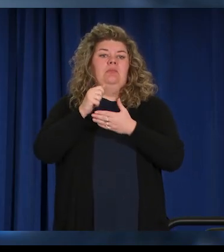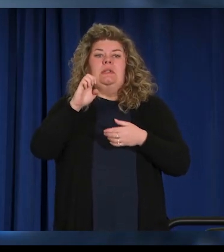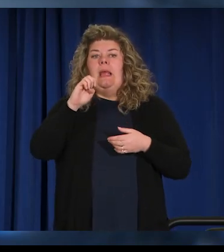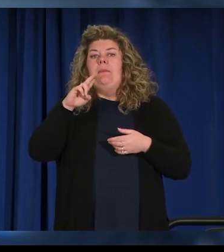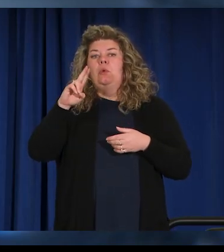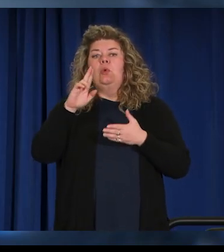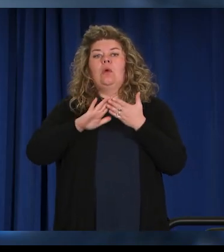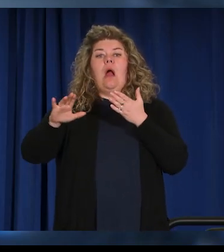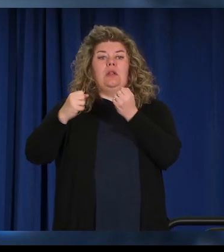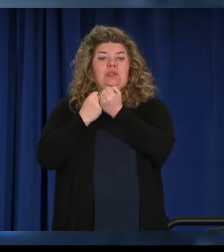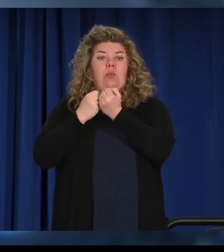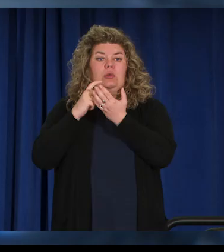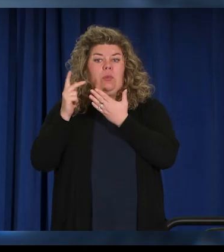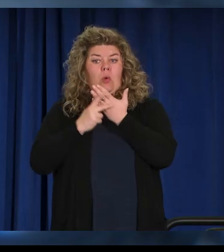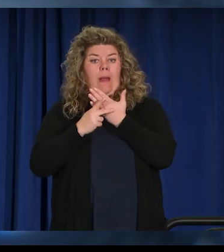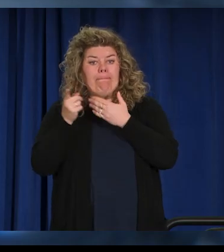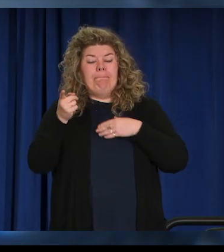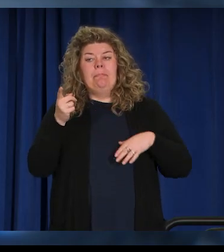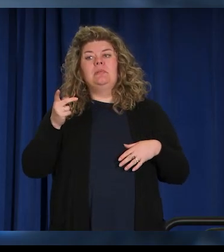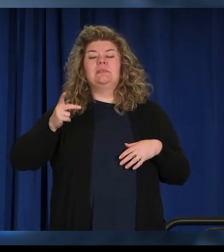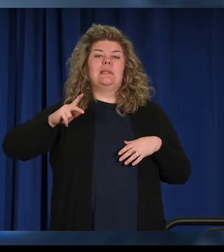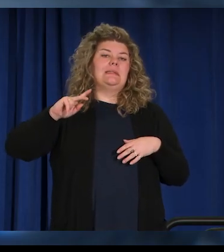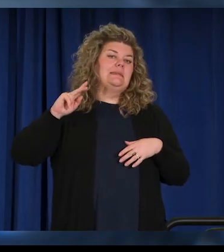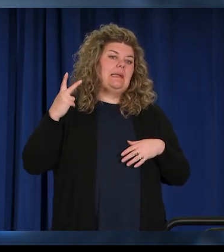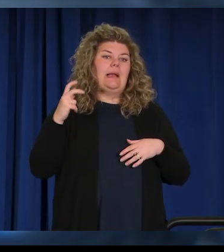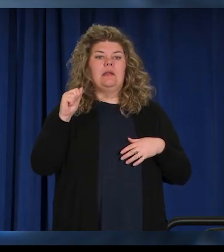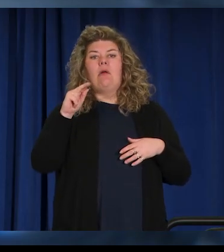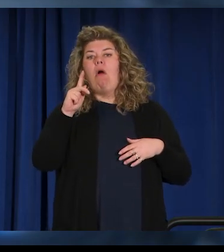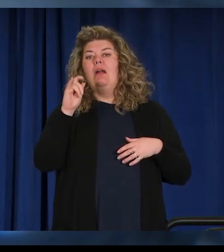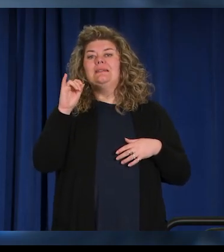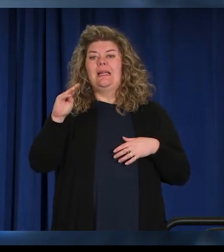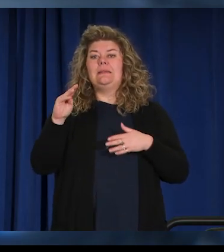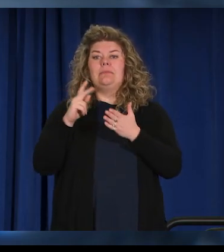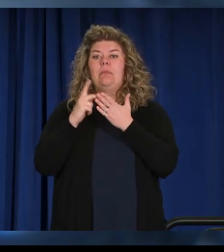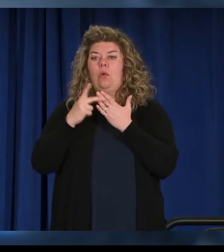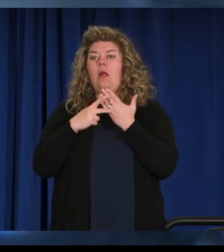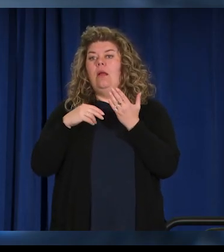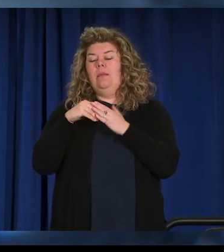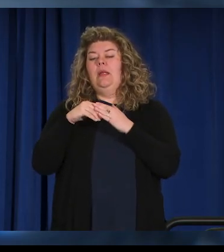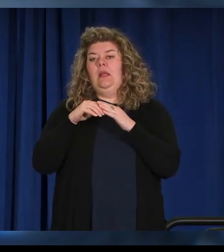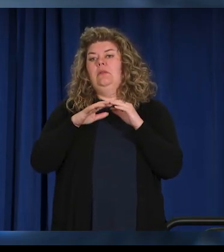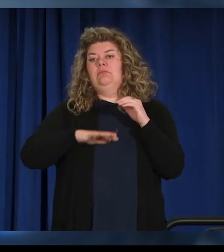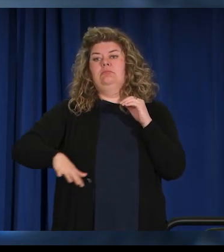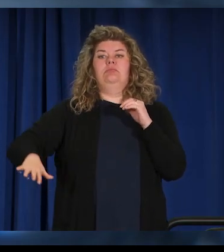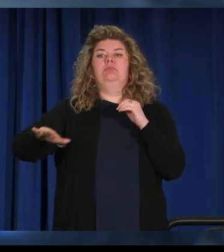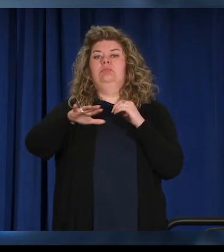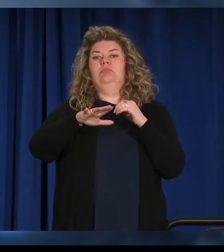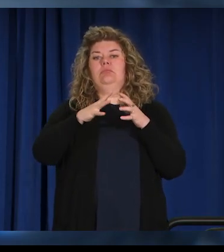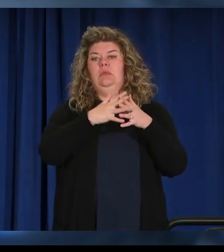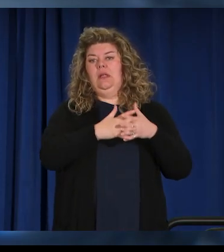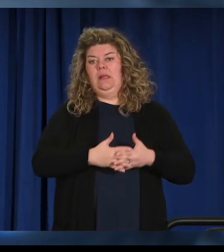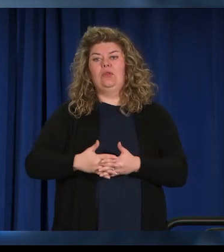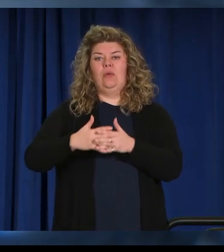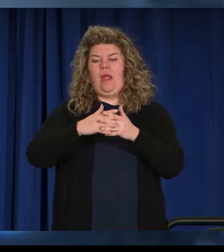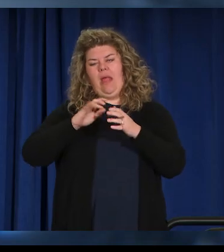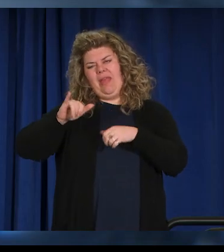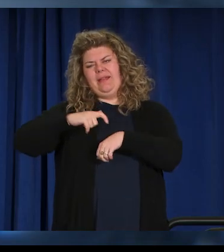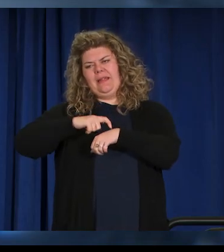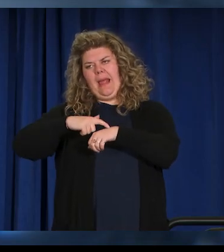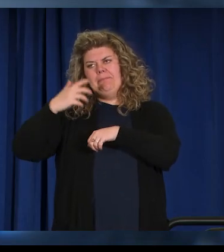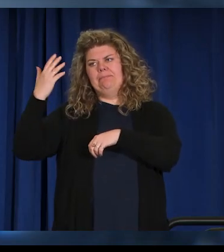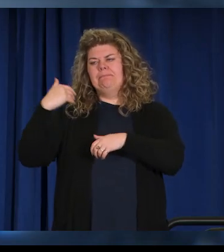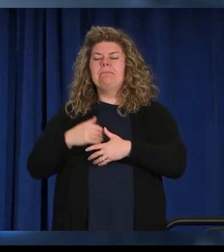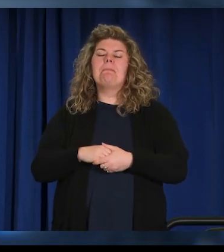Supports Program, the second autism support program of its kind in the country at that time.